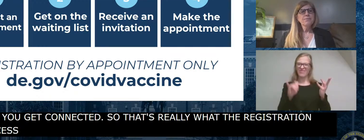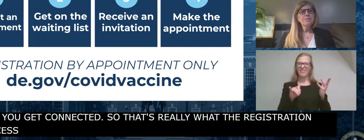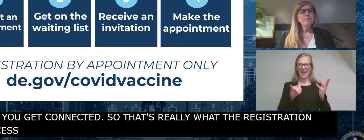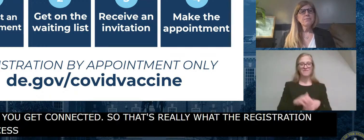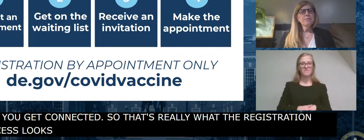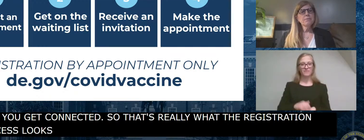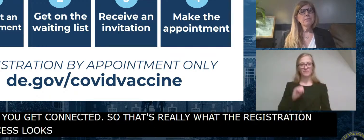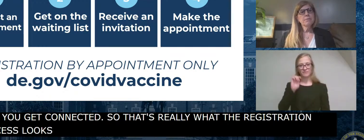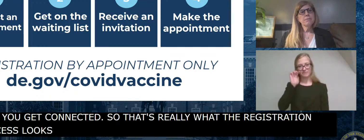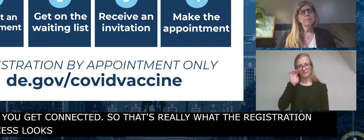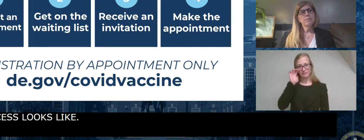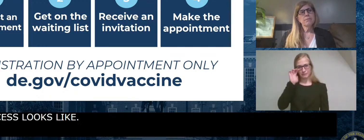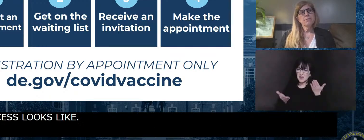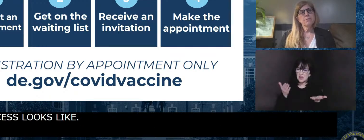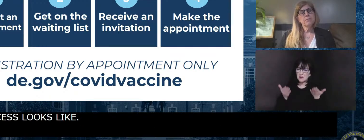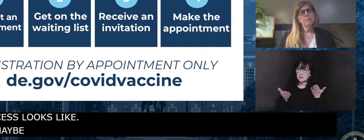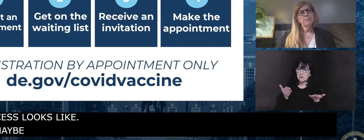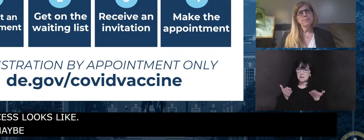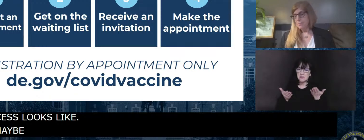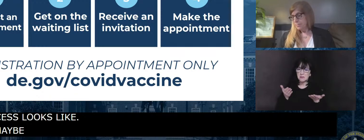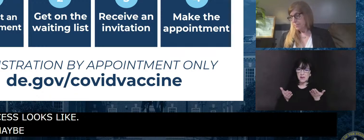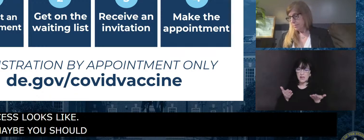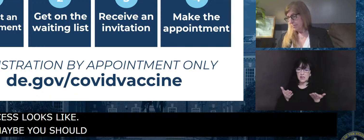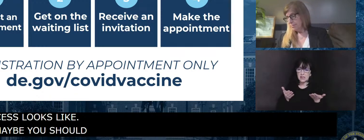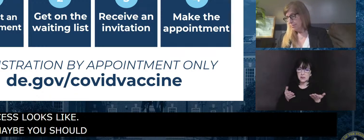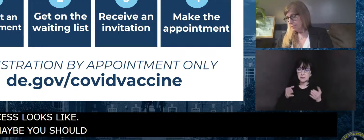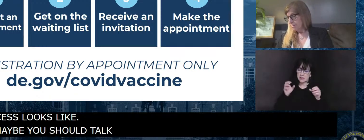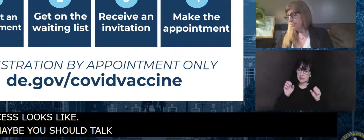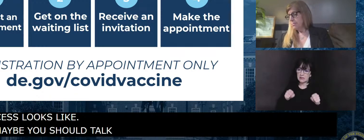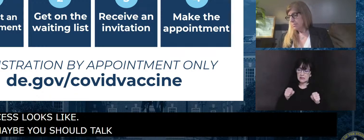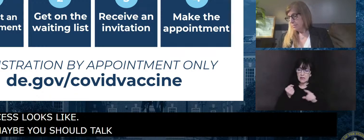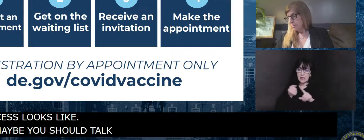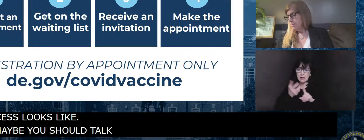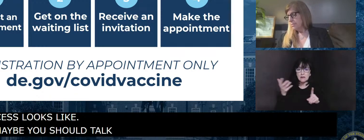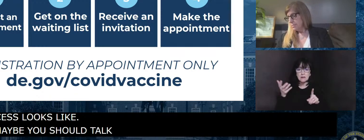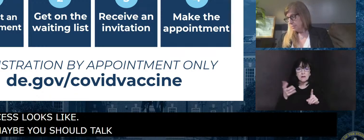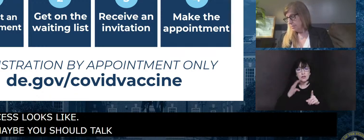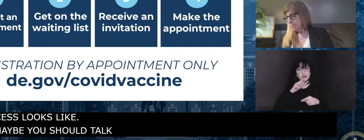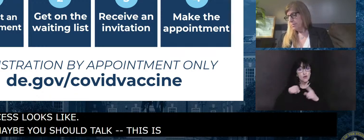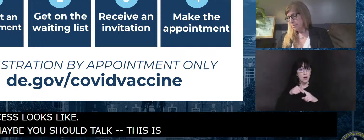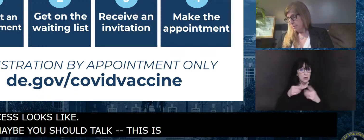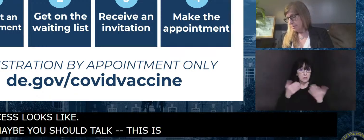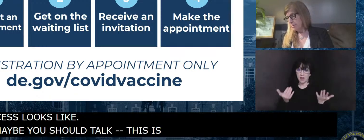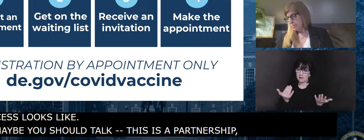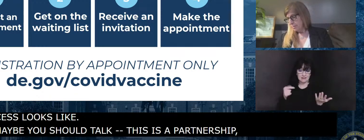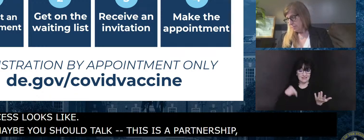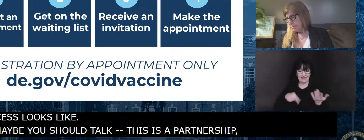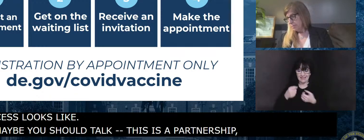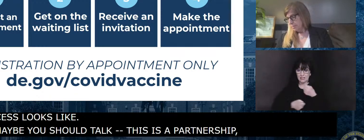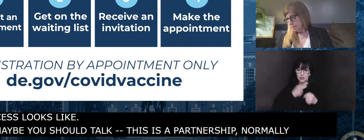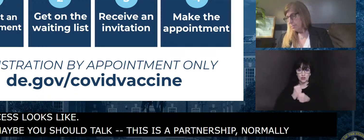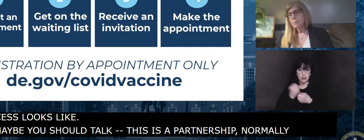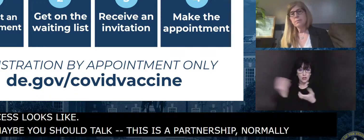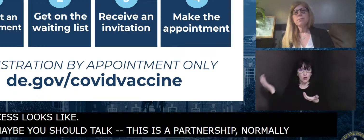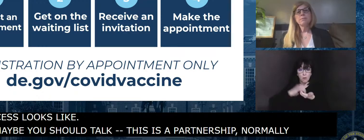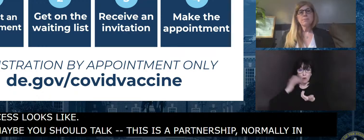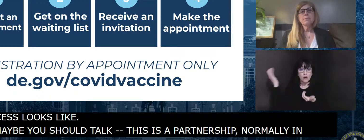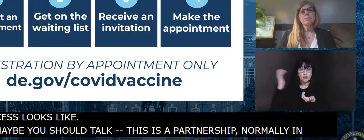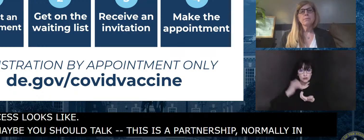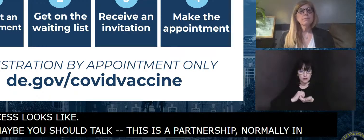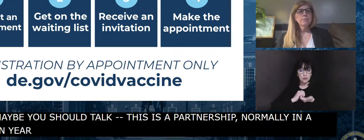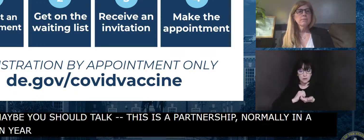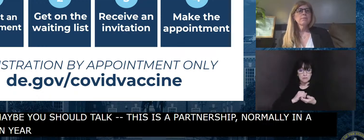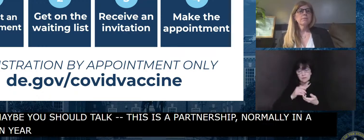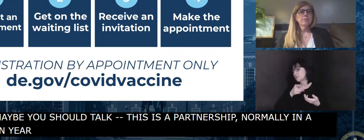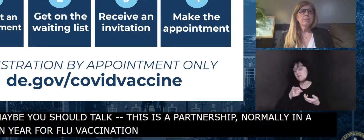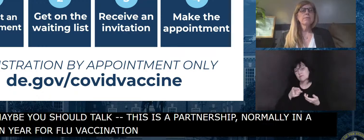Maybe you should talk about, this is a partnership. We normally in a given year for flu vaccination, We partner with